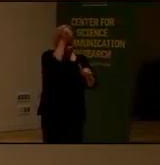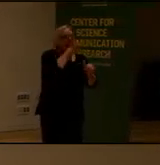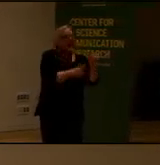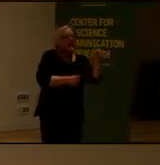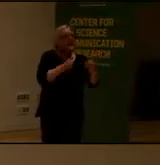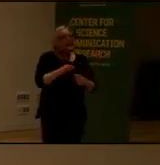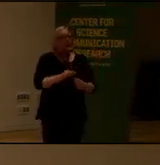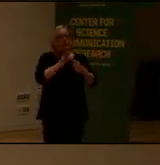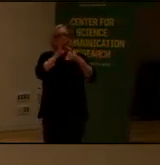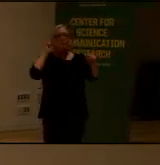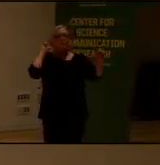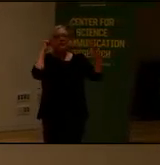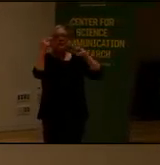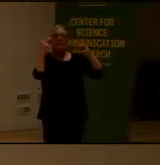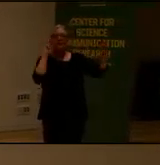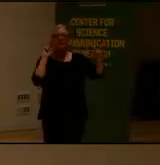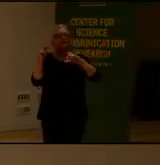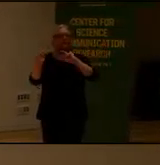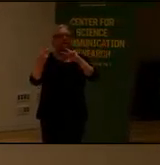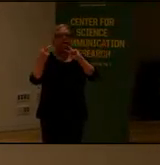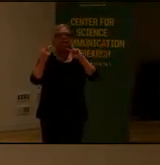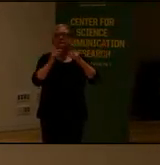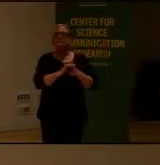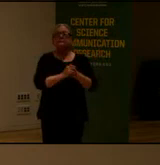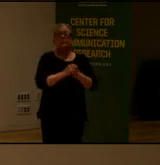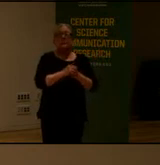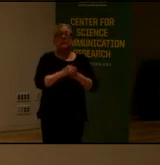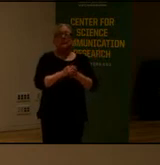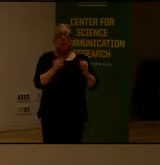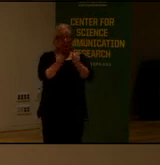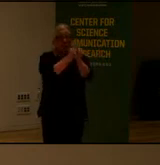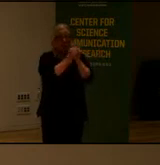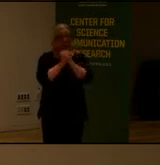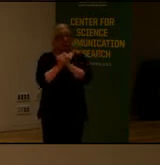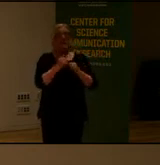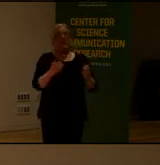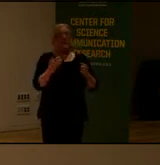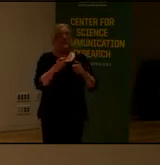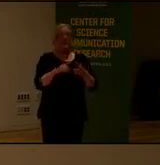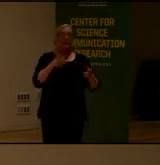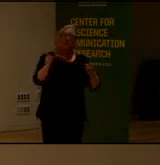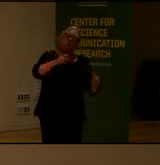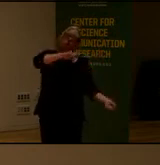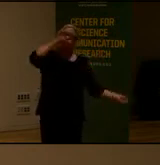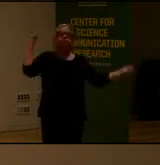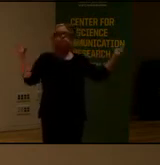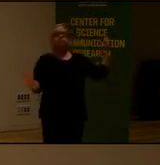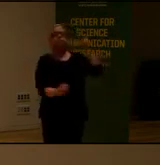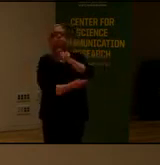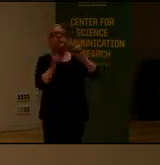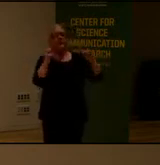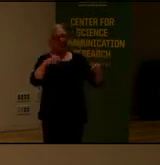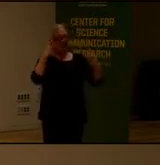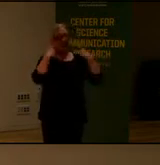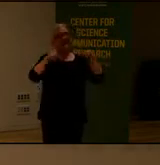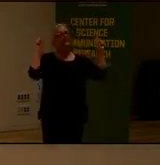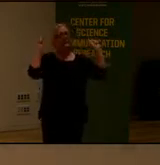expertise, and insights. And together, we can achieve large-scale change and transform and innovate.